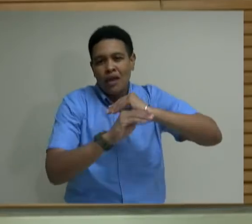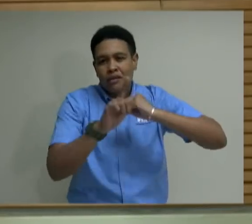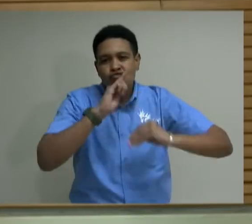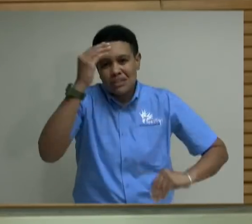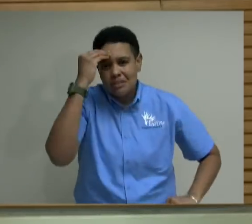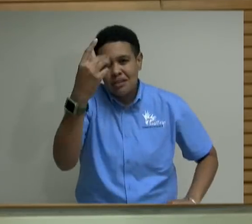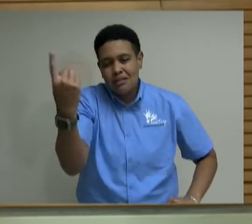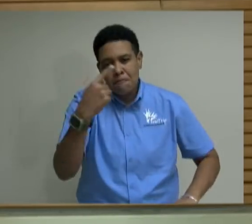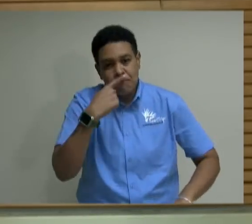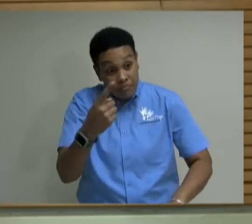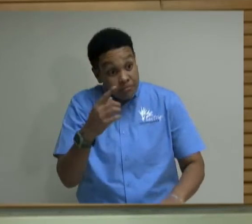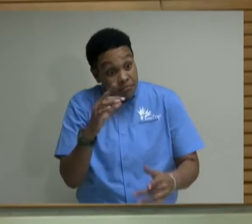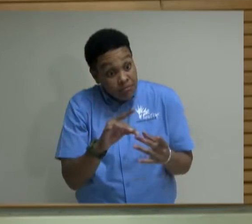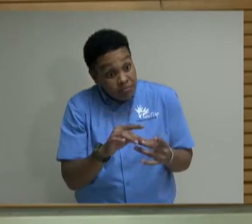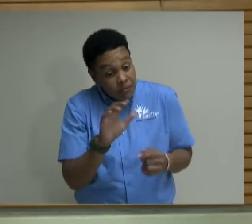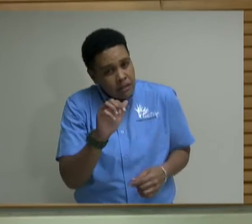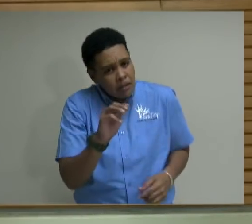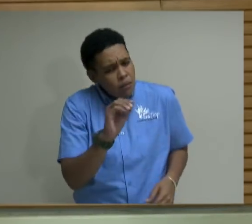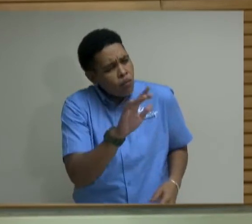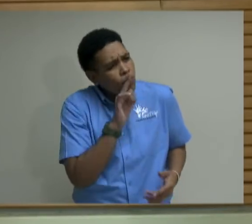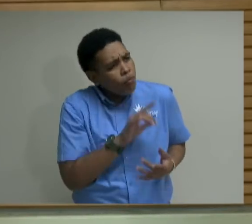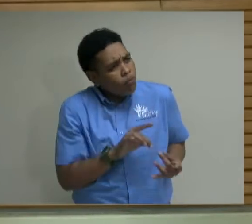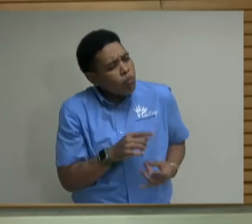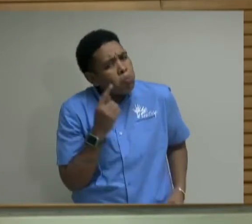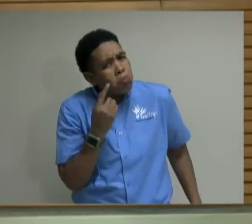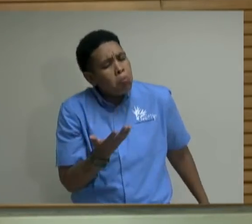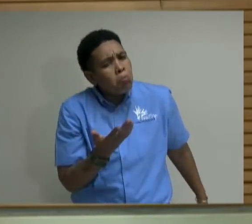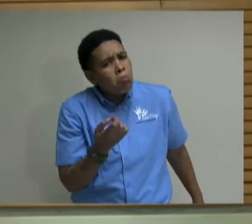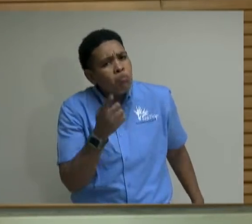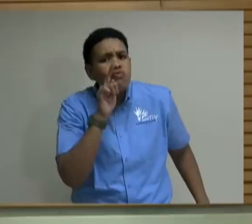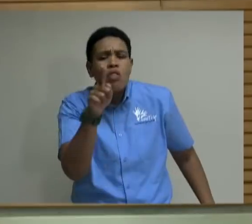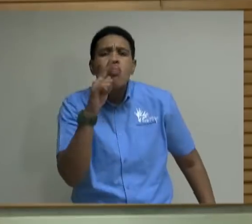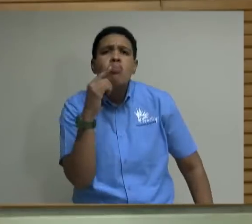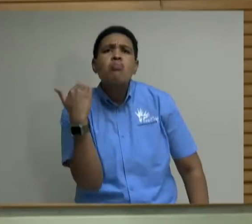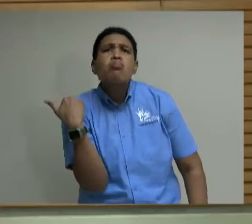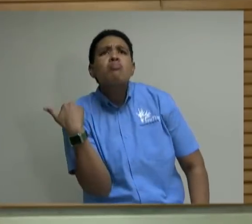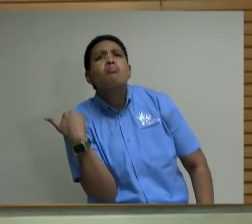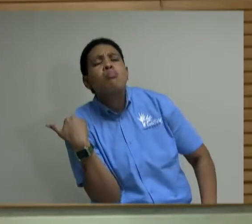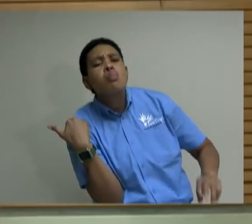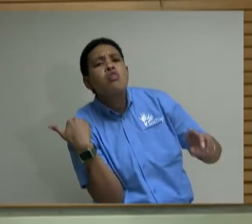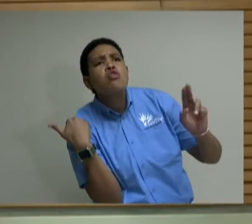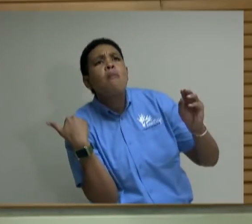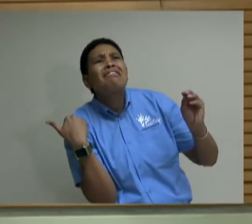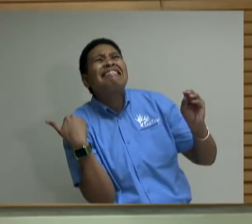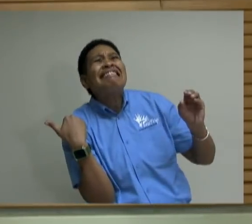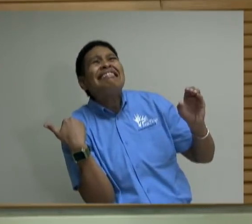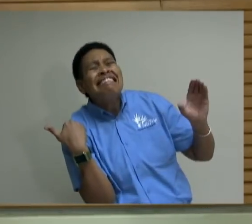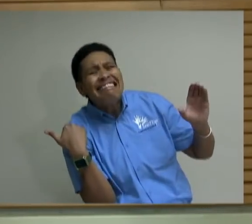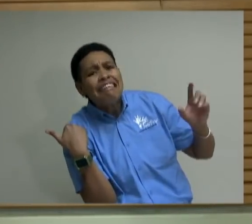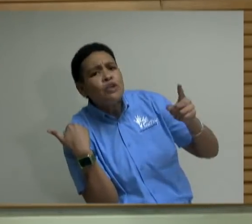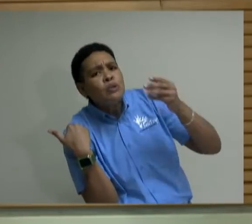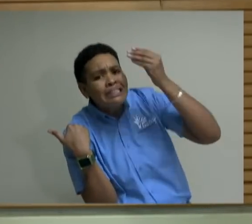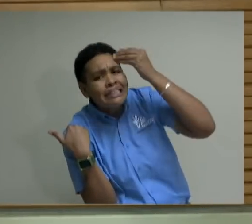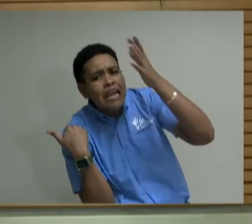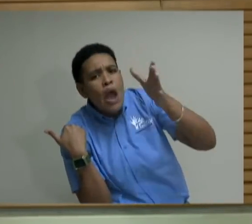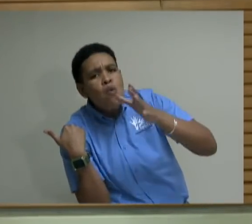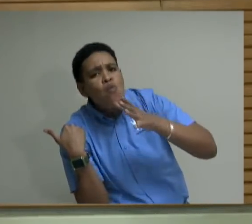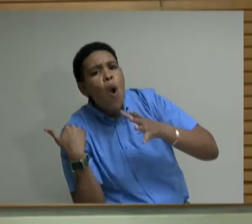that ties into what the CMO said earlier, worth noting. One, you spoke about the burden of cases, where you said